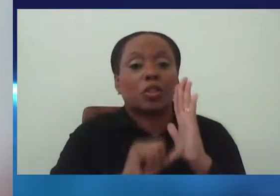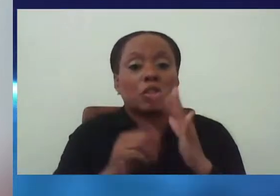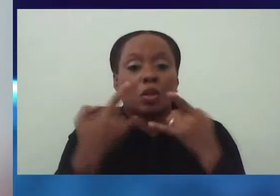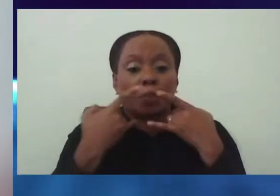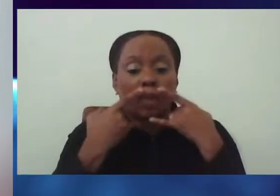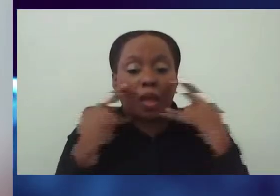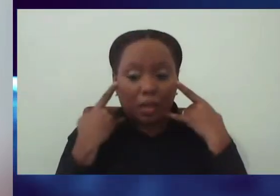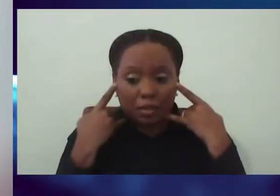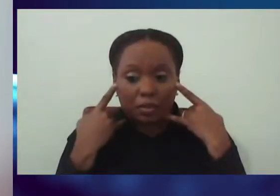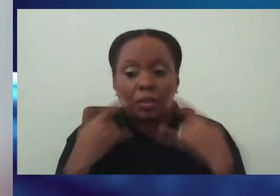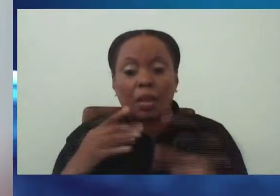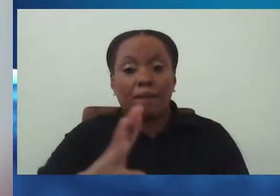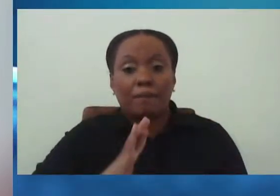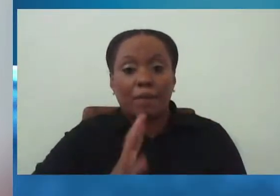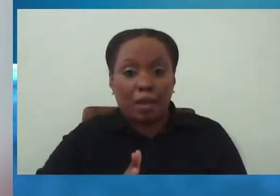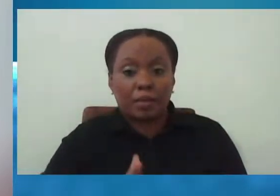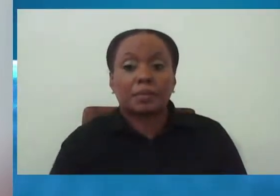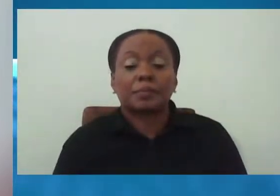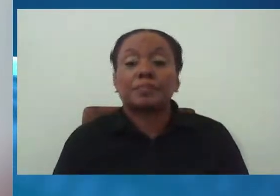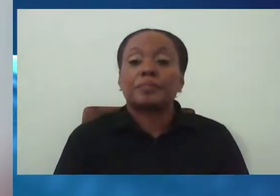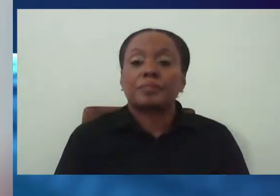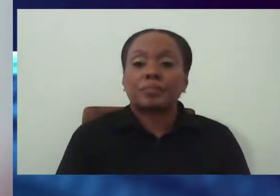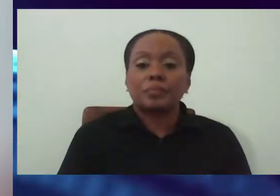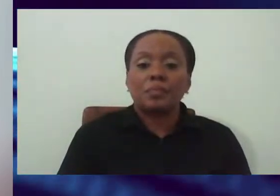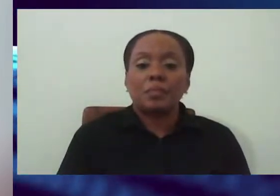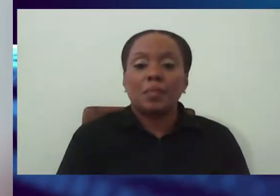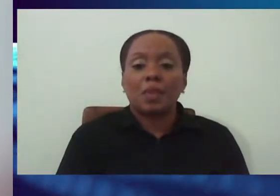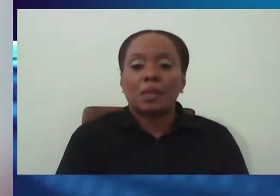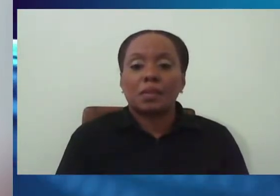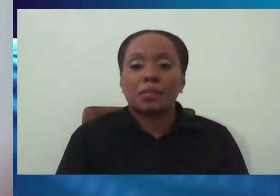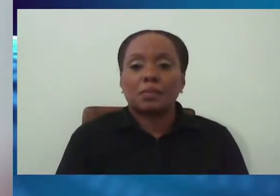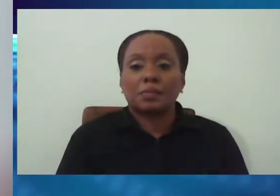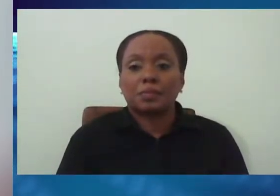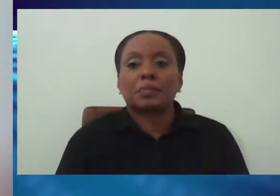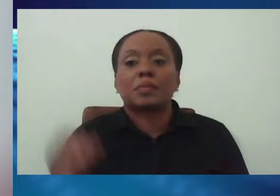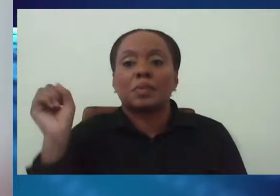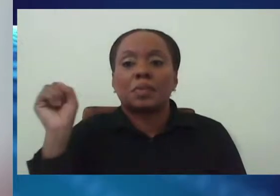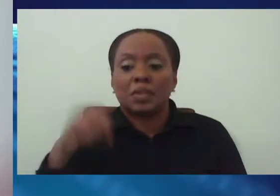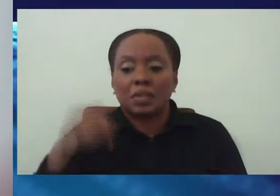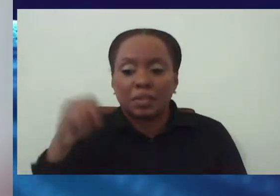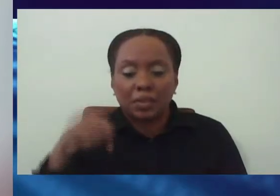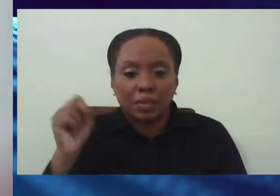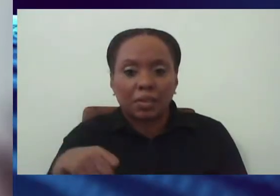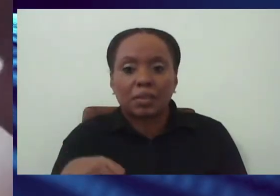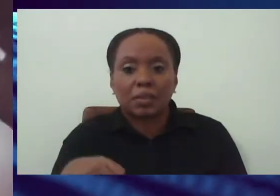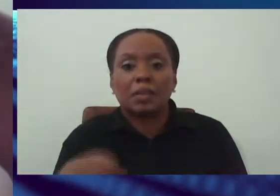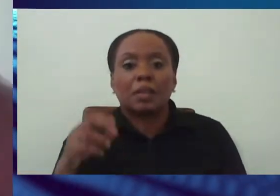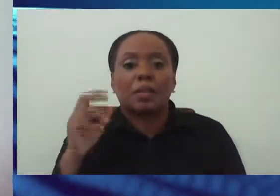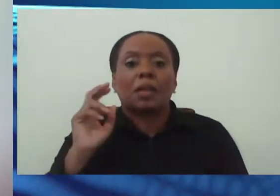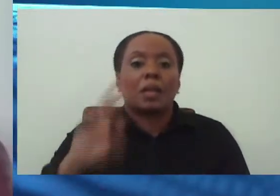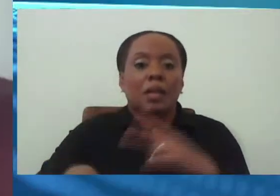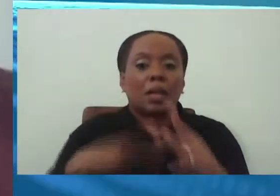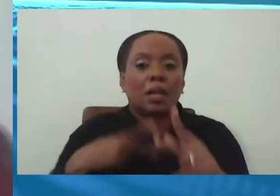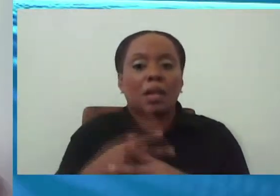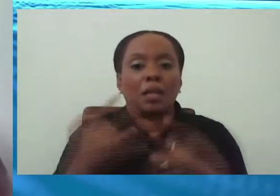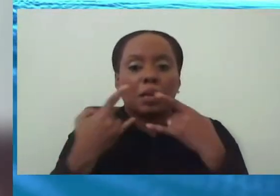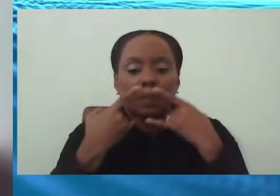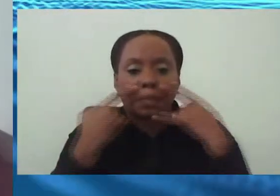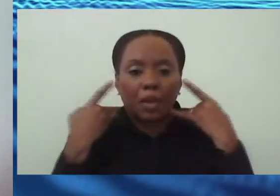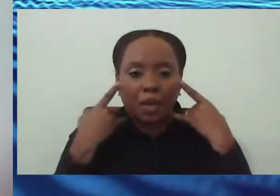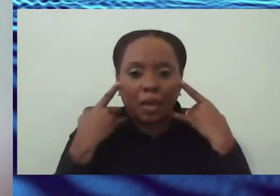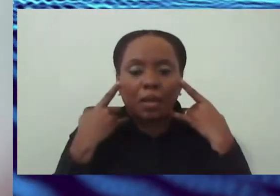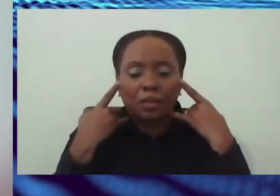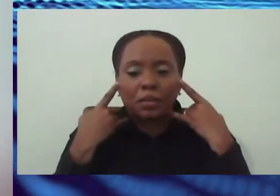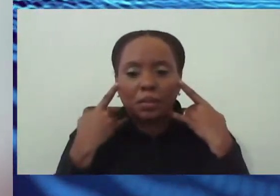mask. So yes, the type of mask used can affect the level of risk